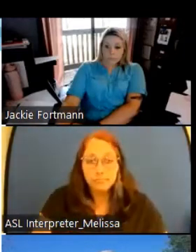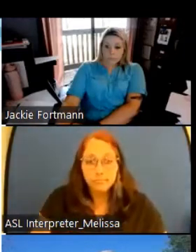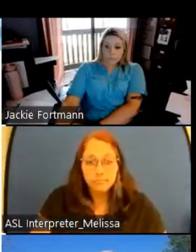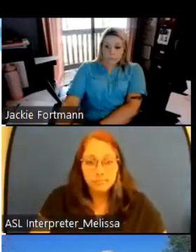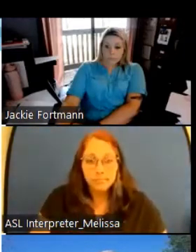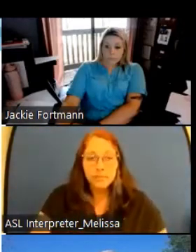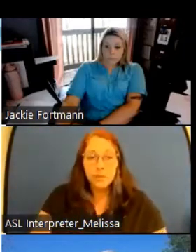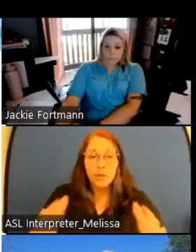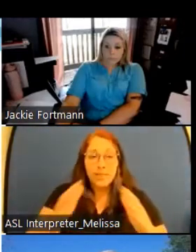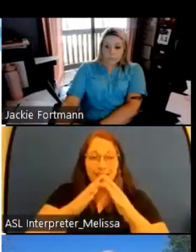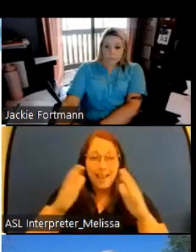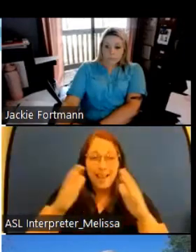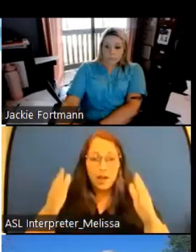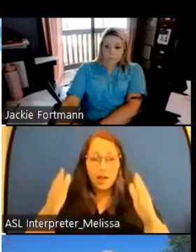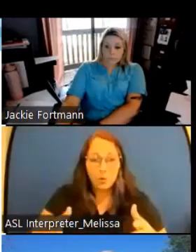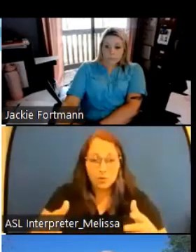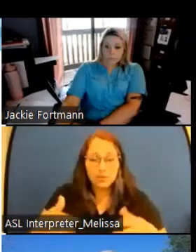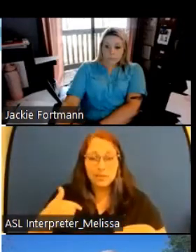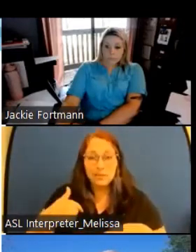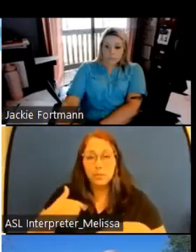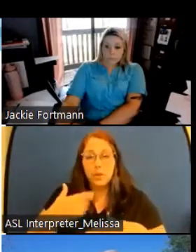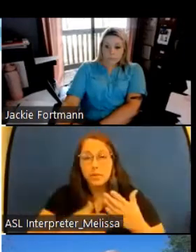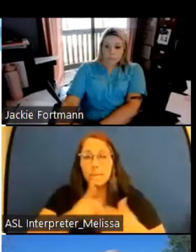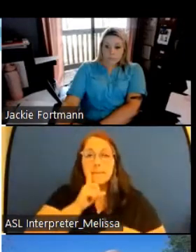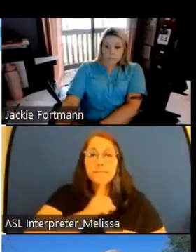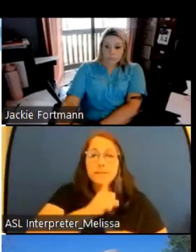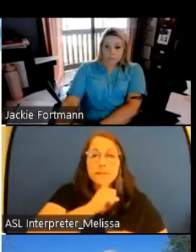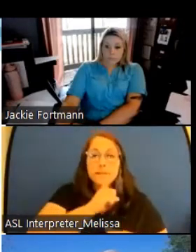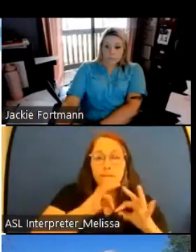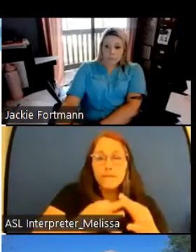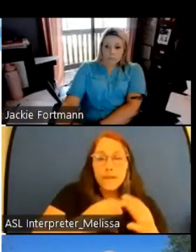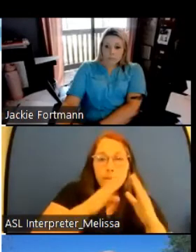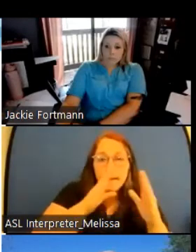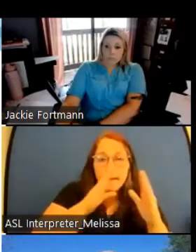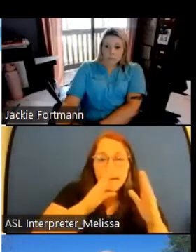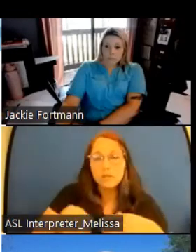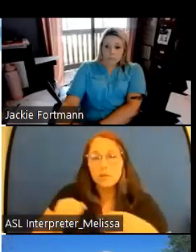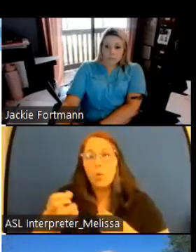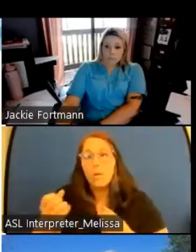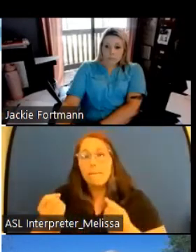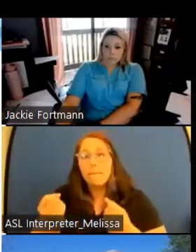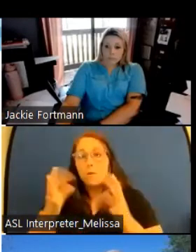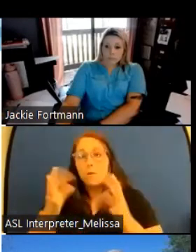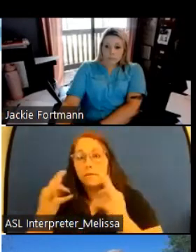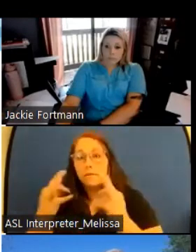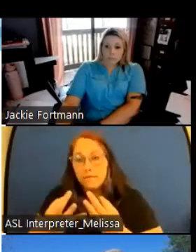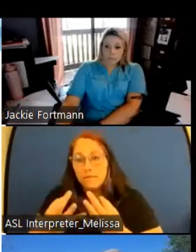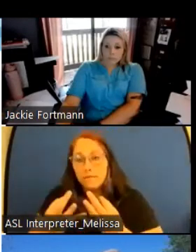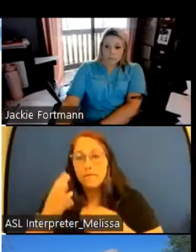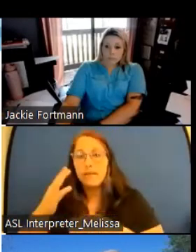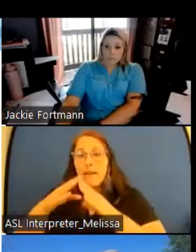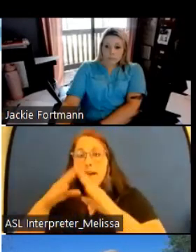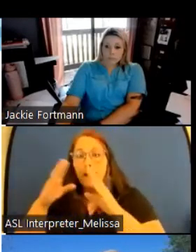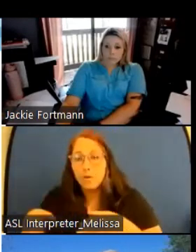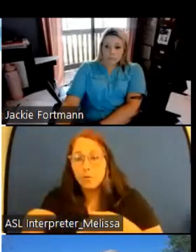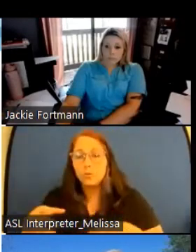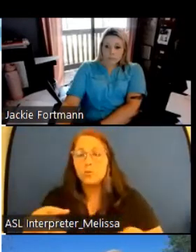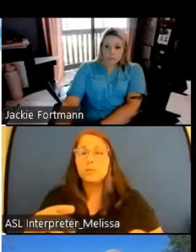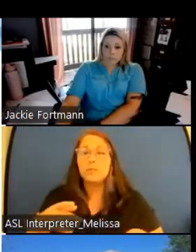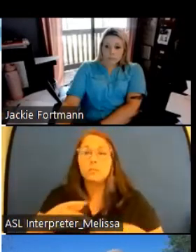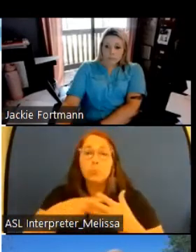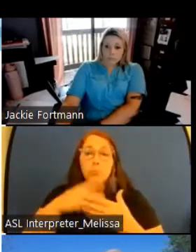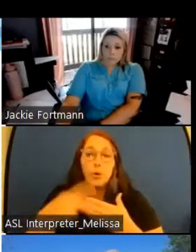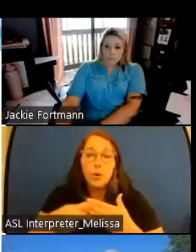multifamily housing programs that really are integrated and work on a variety of levels to prevent homelessness. On